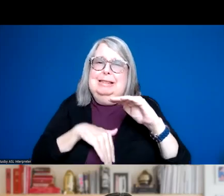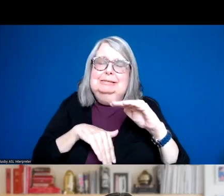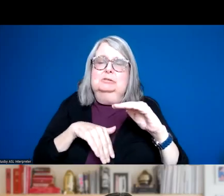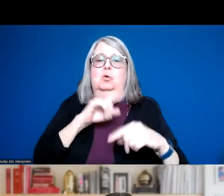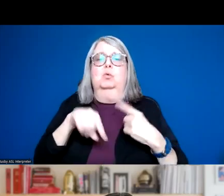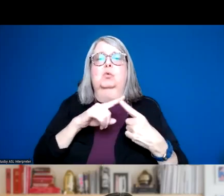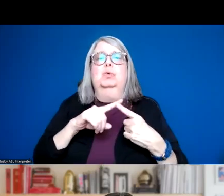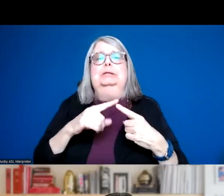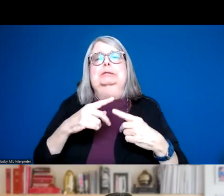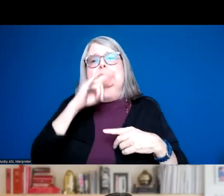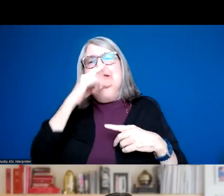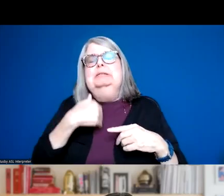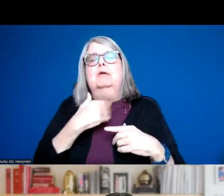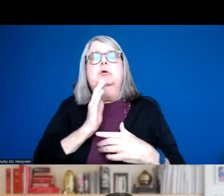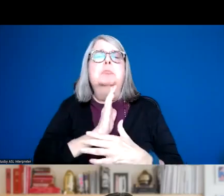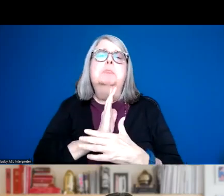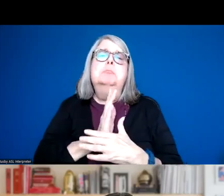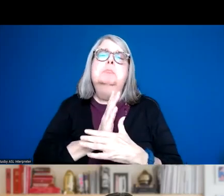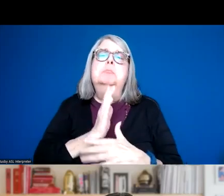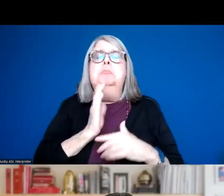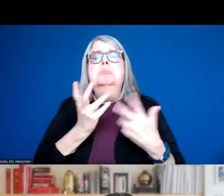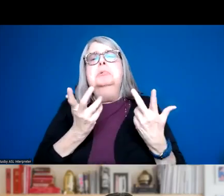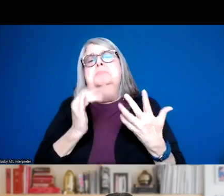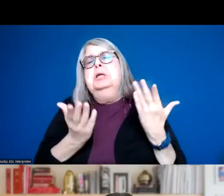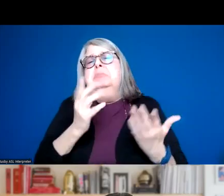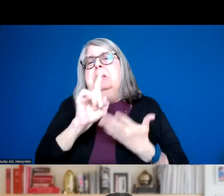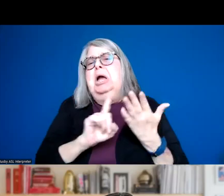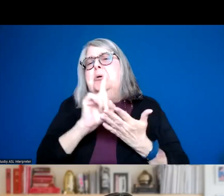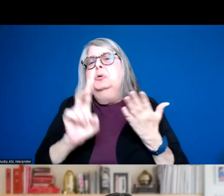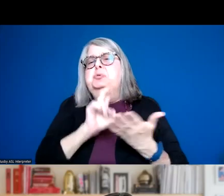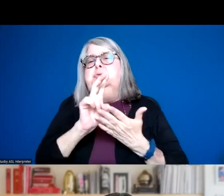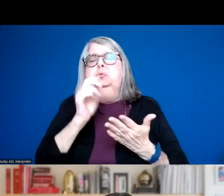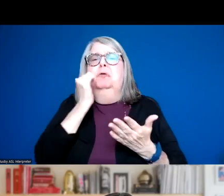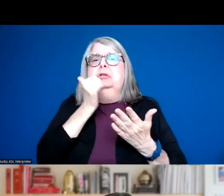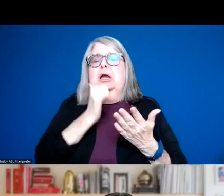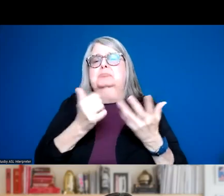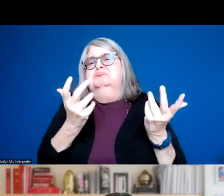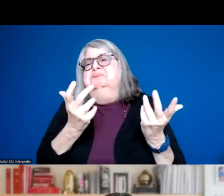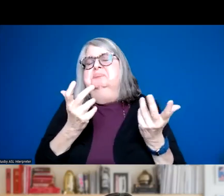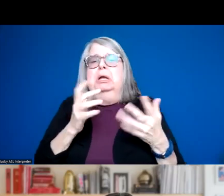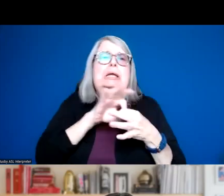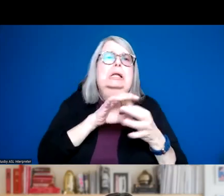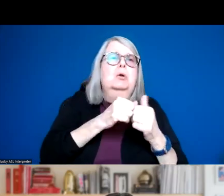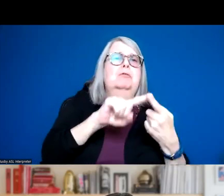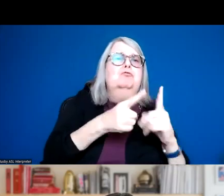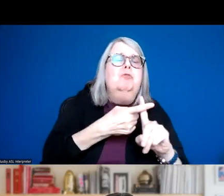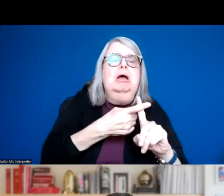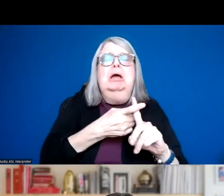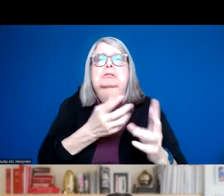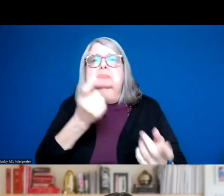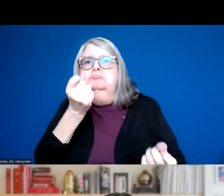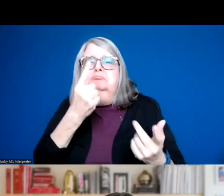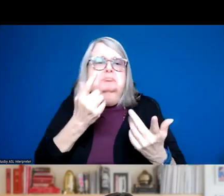having a moderate dose of exposure, something like an hour or two a day, connecting with their friends, keeping up with things like